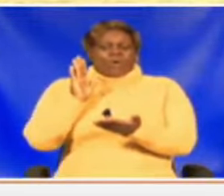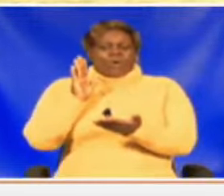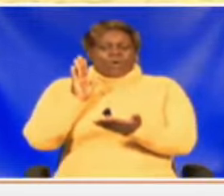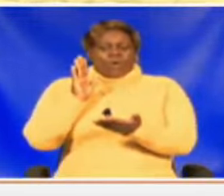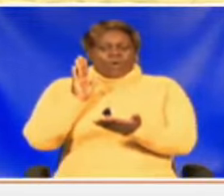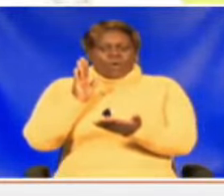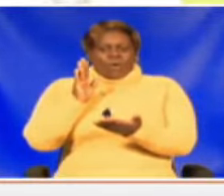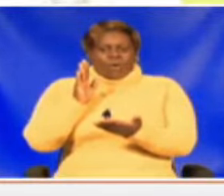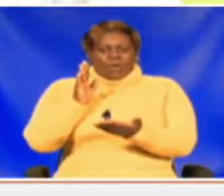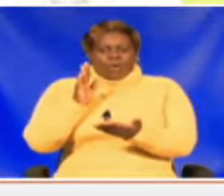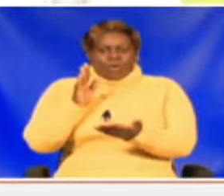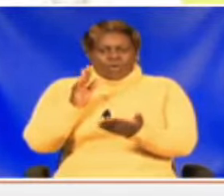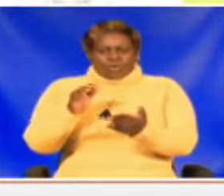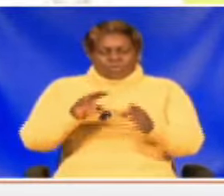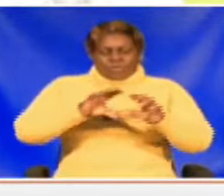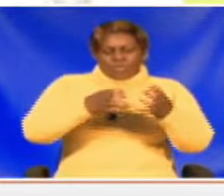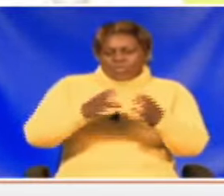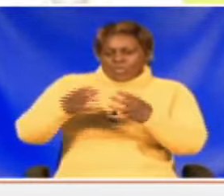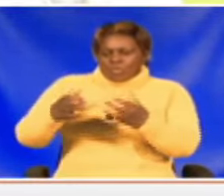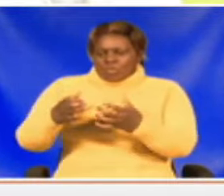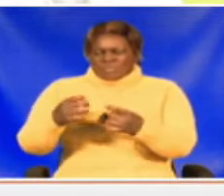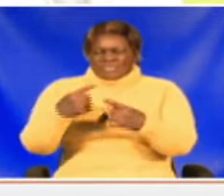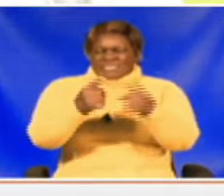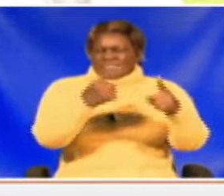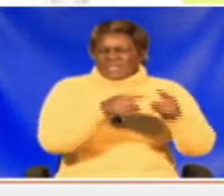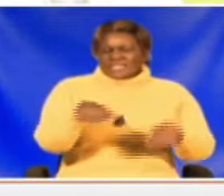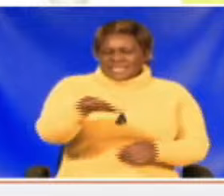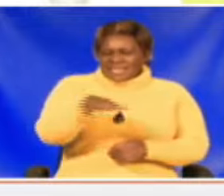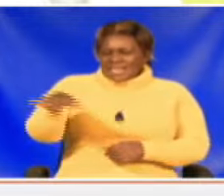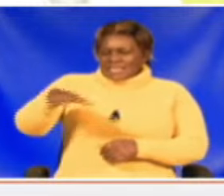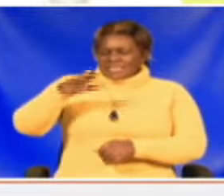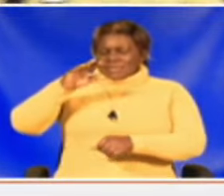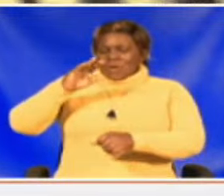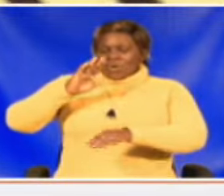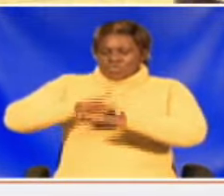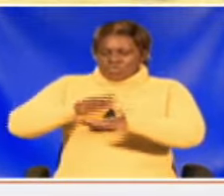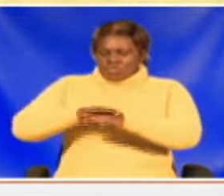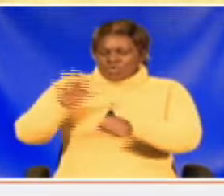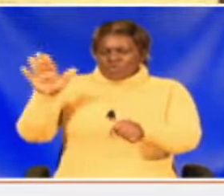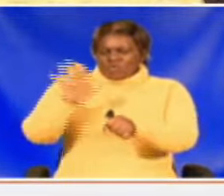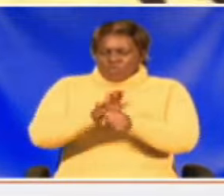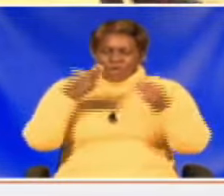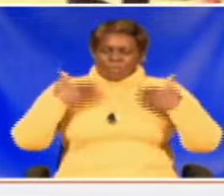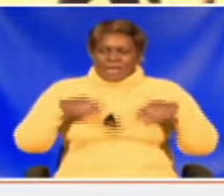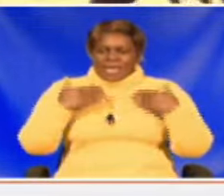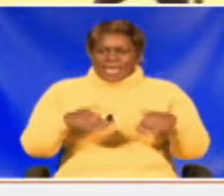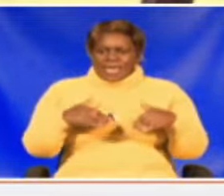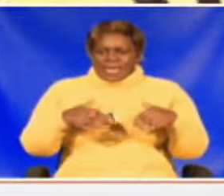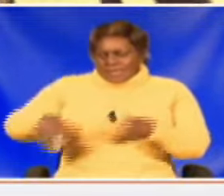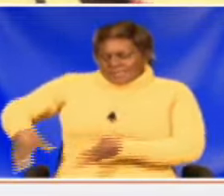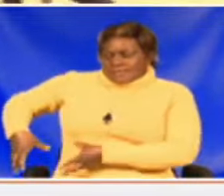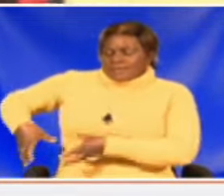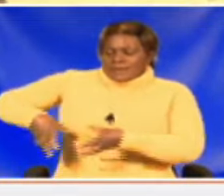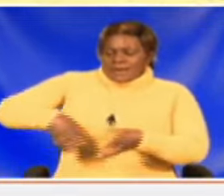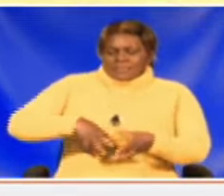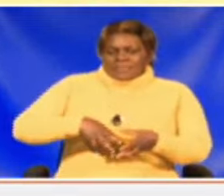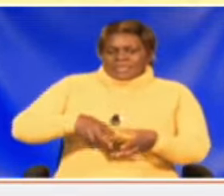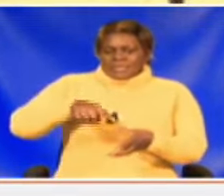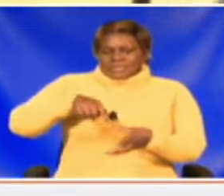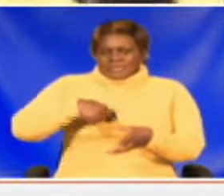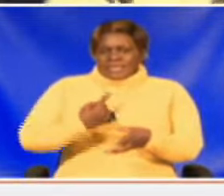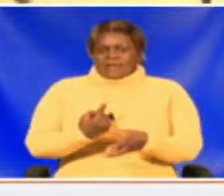pieces. We are good in scrums, we are good in lineouts, and basically the overall play in rugby. And we are